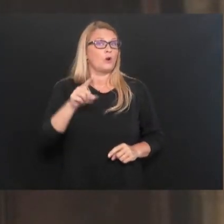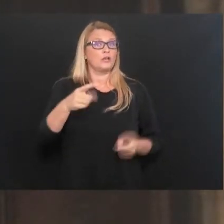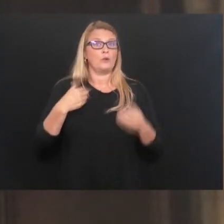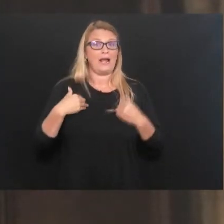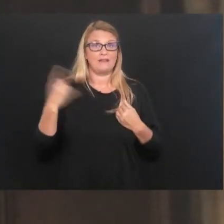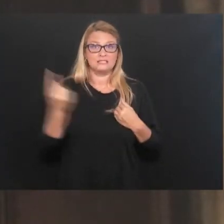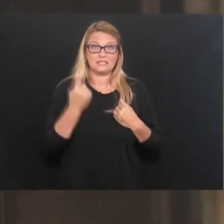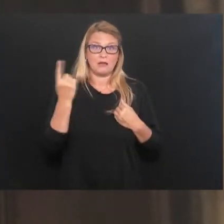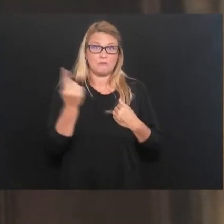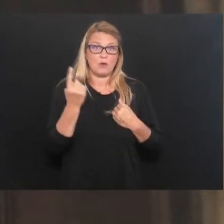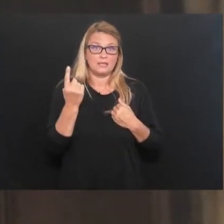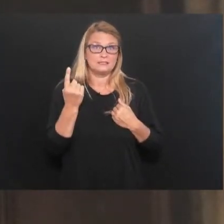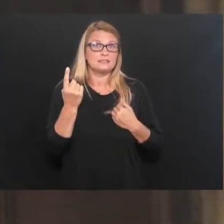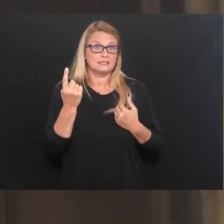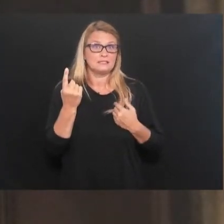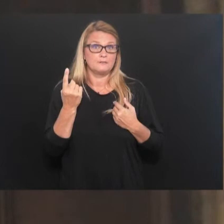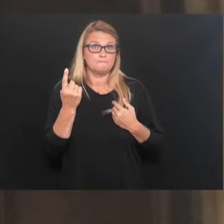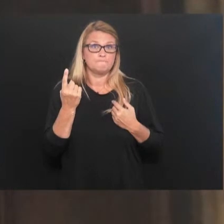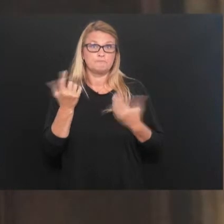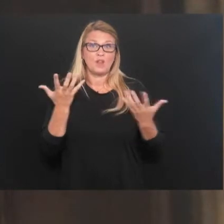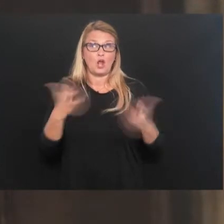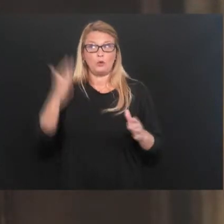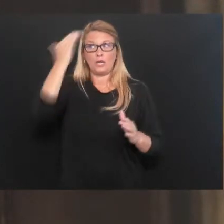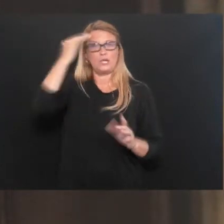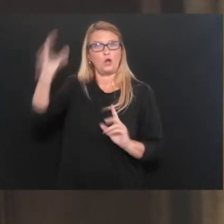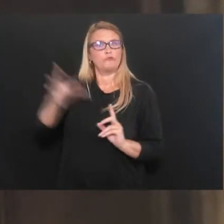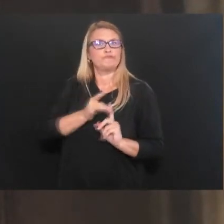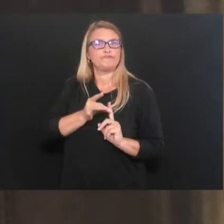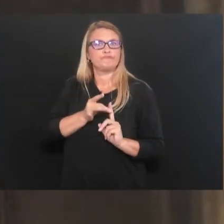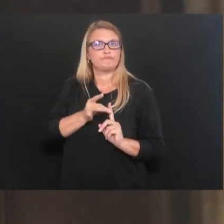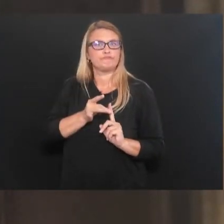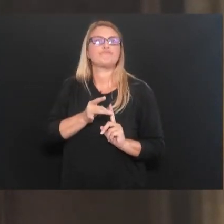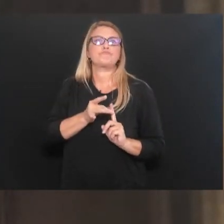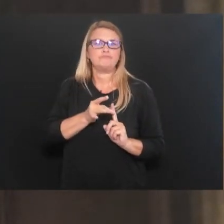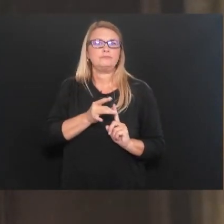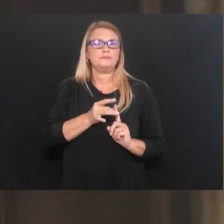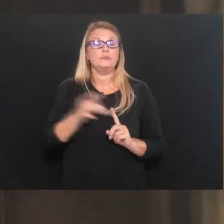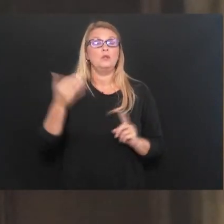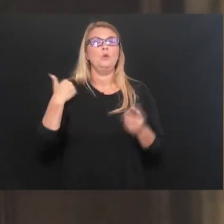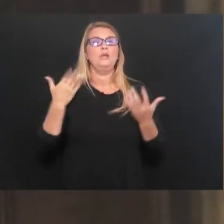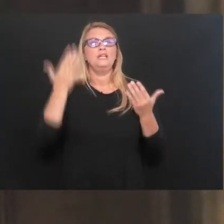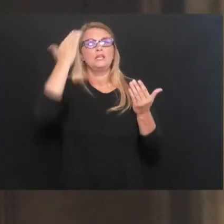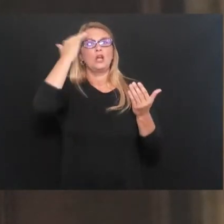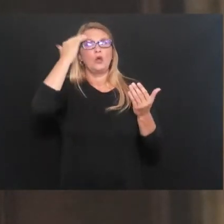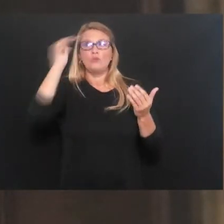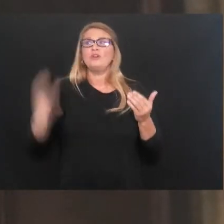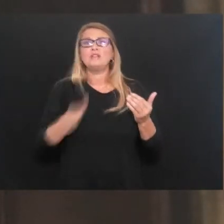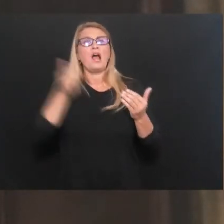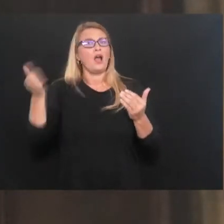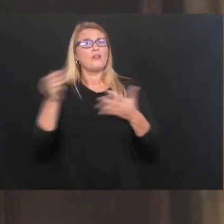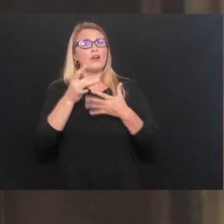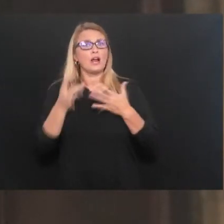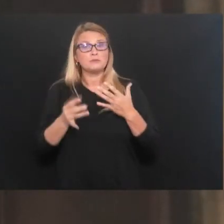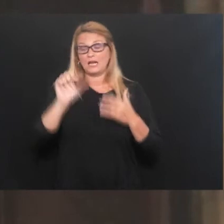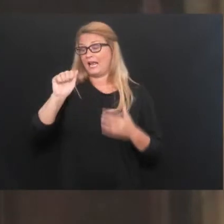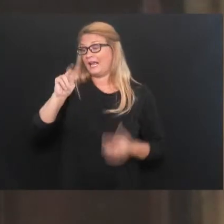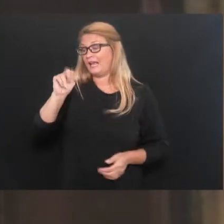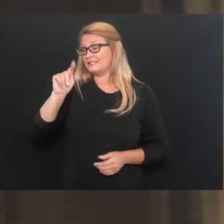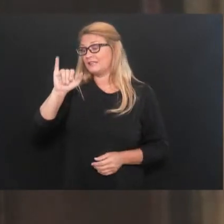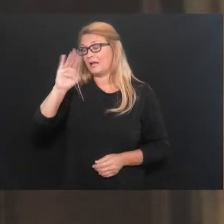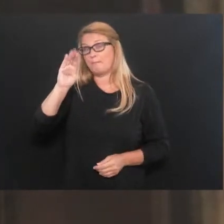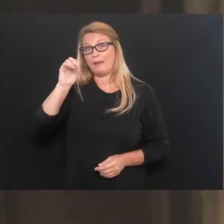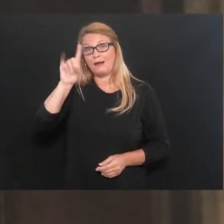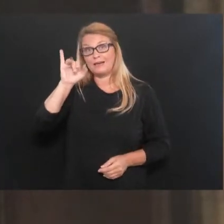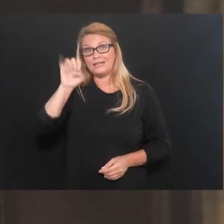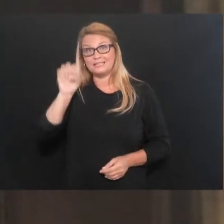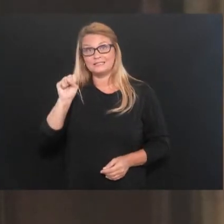who has been defined as having COVID. And we know that for vulnerable people, there's other options like the antibodies, but we can